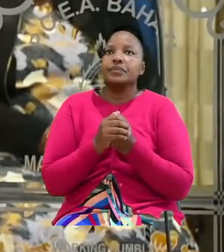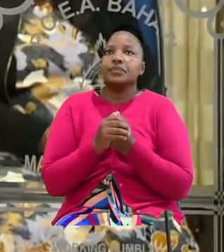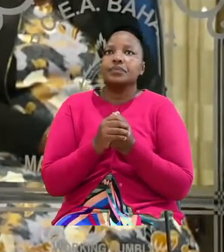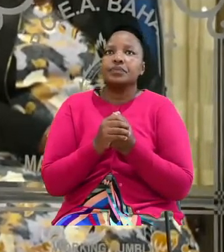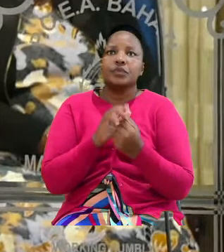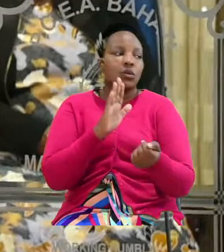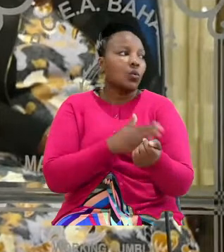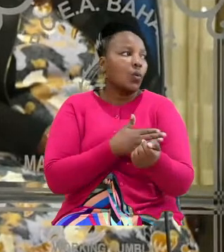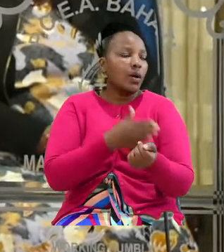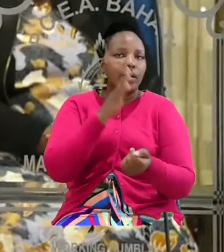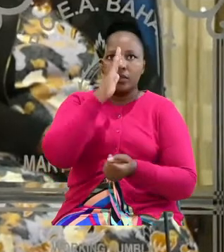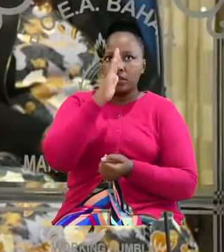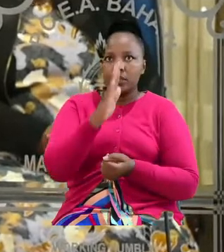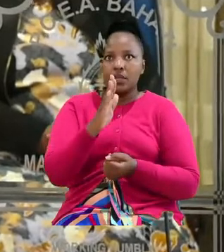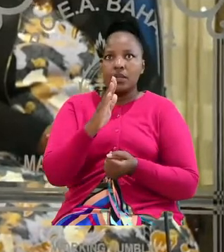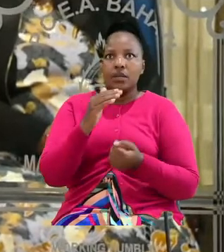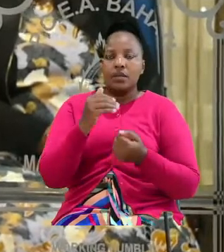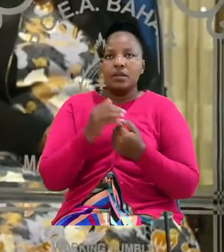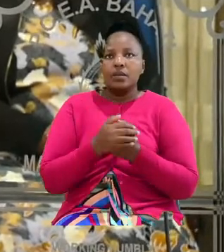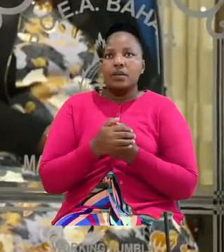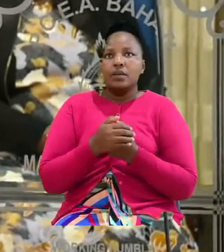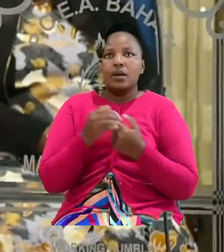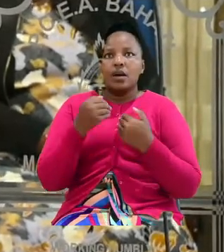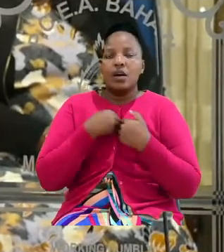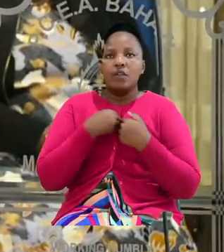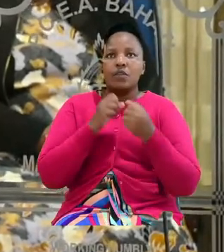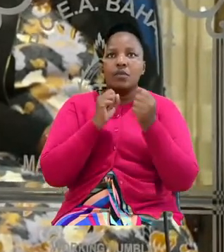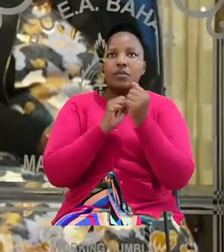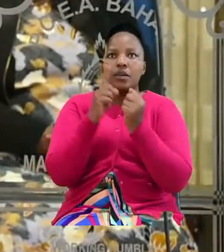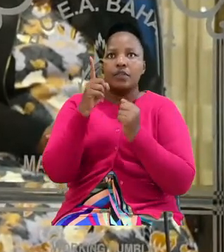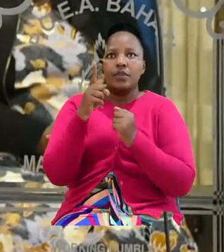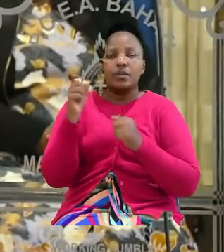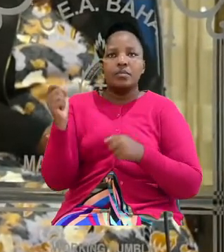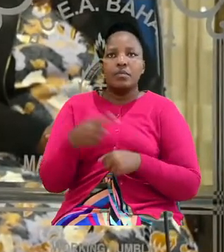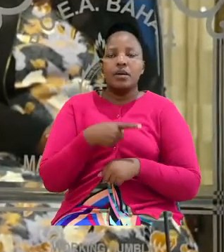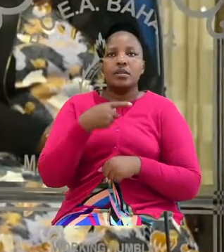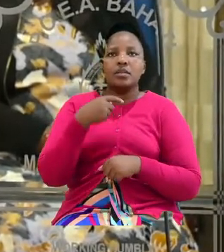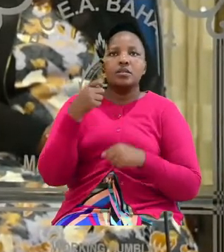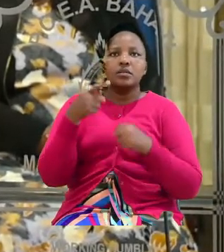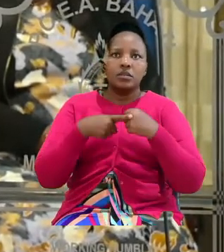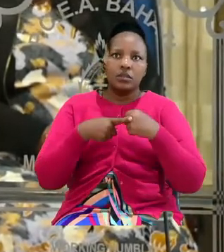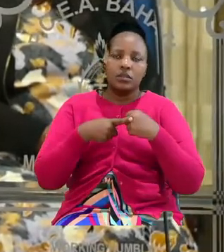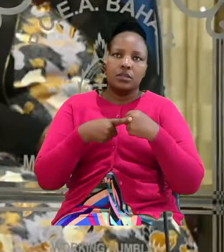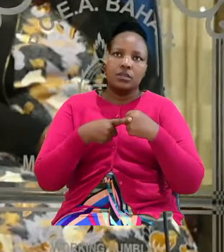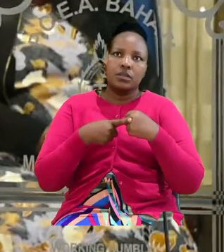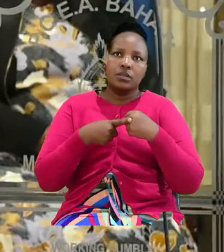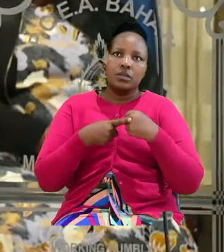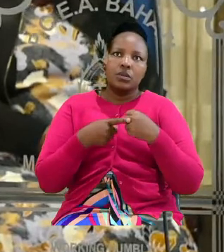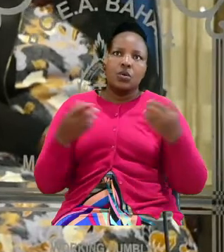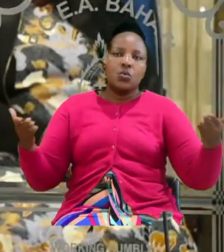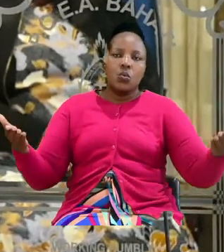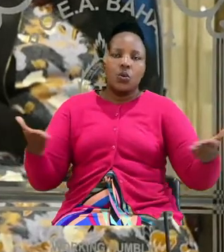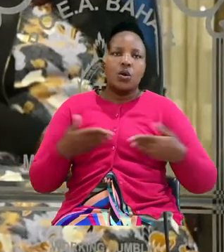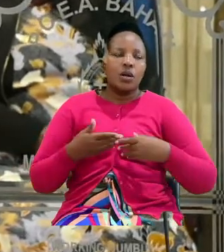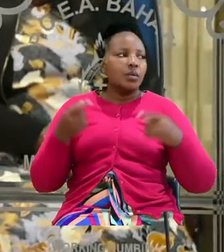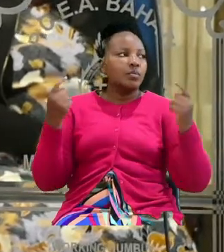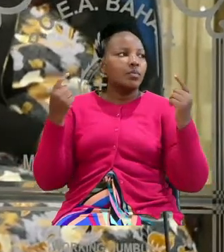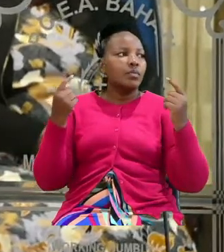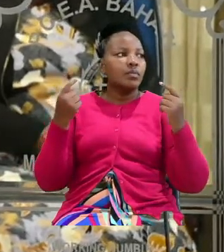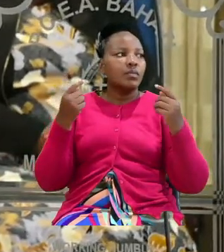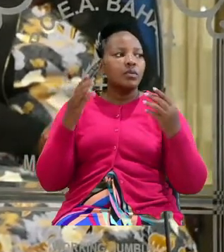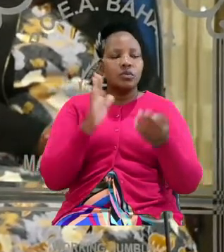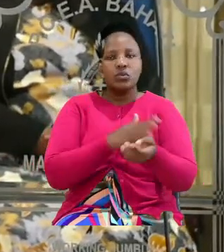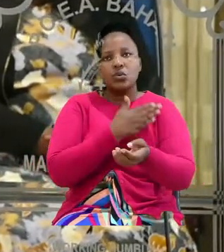Choir Sunday will be observed on 11th June. We are also invited to join them in the